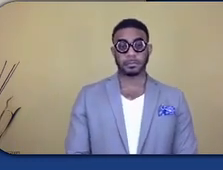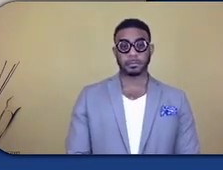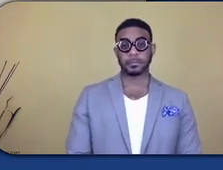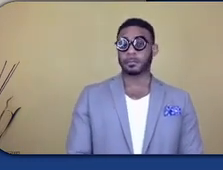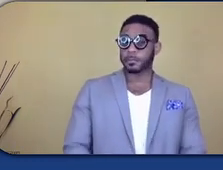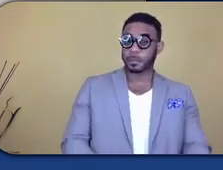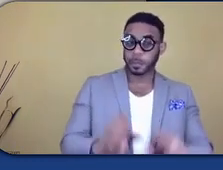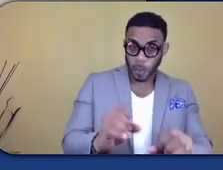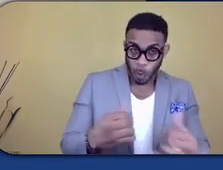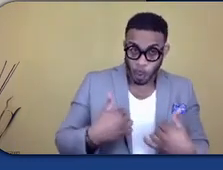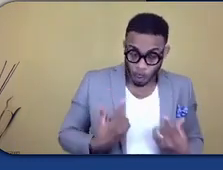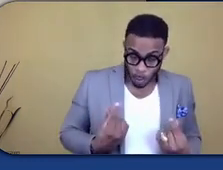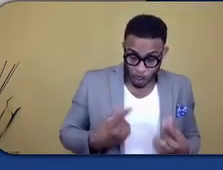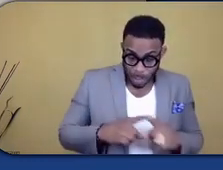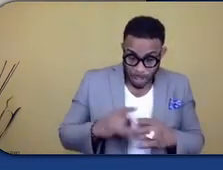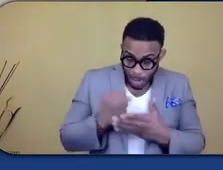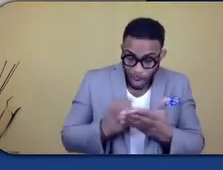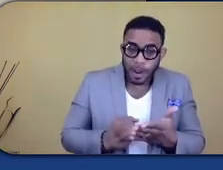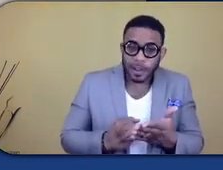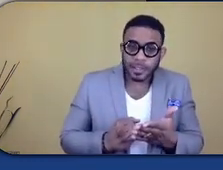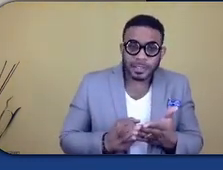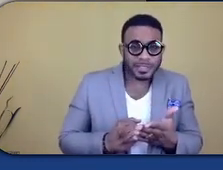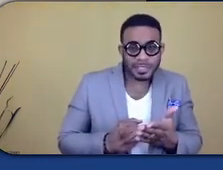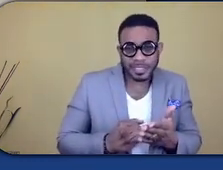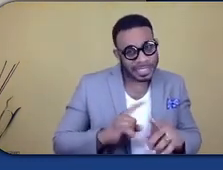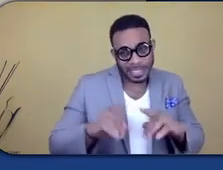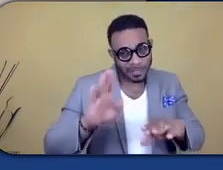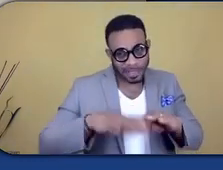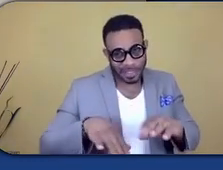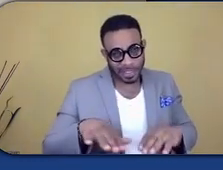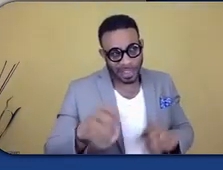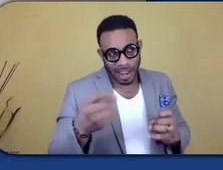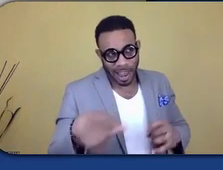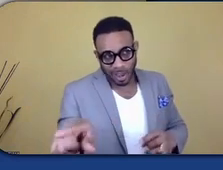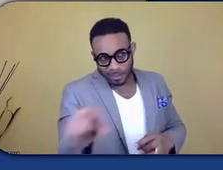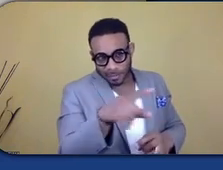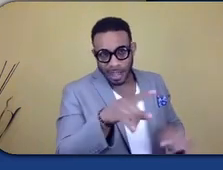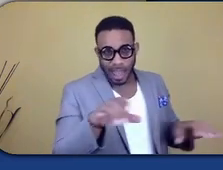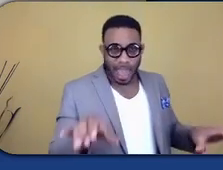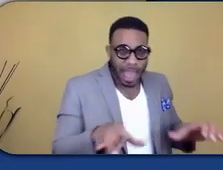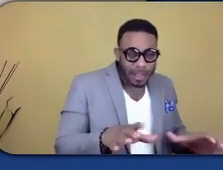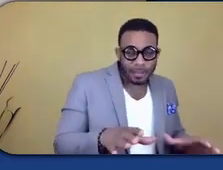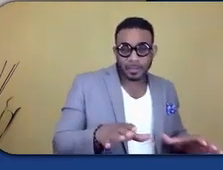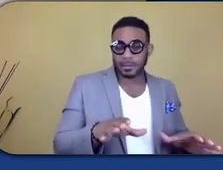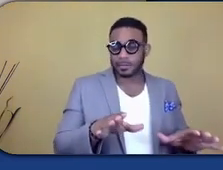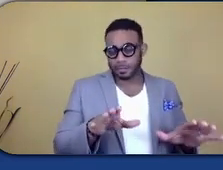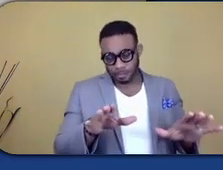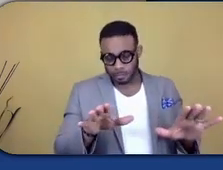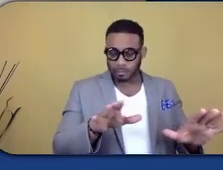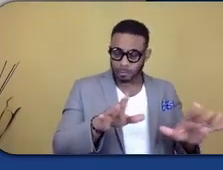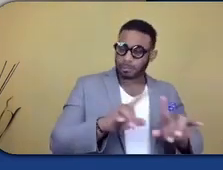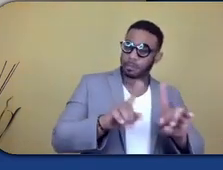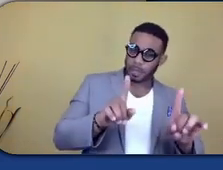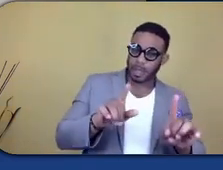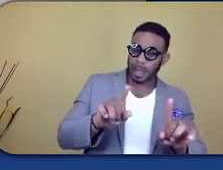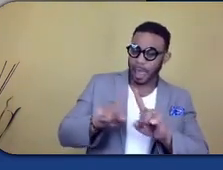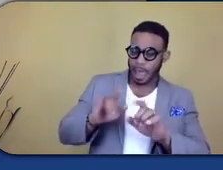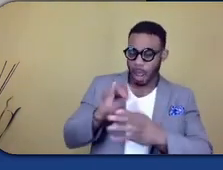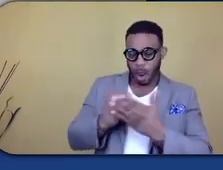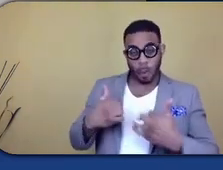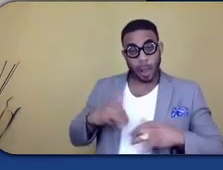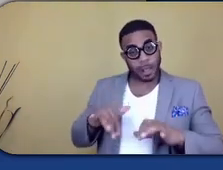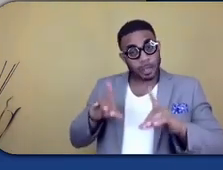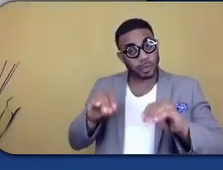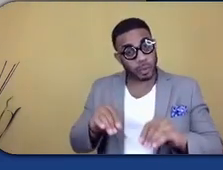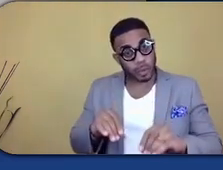So what I do as an artist is very different than a lot of activists per se. However, as an artist, what I can